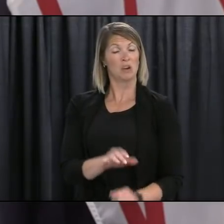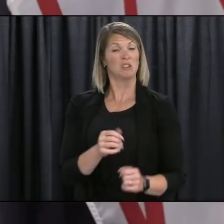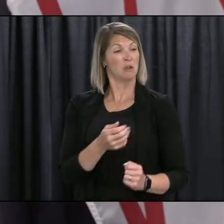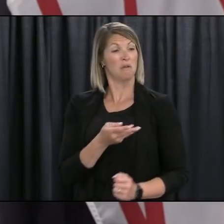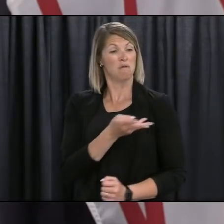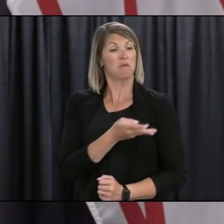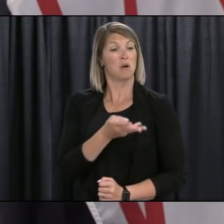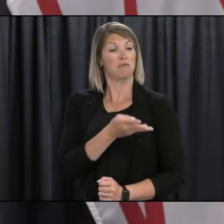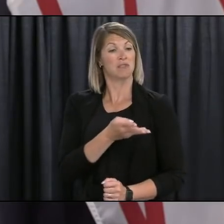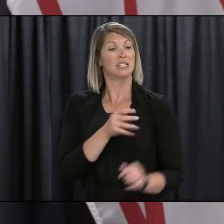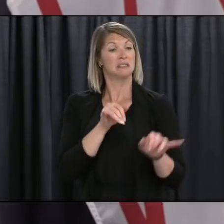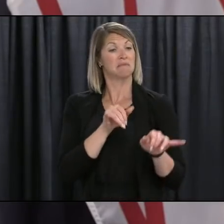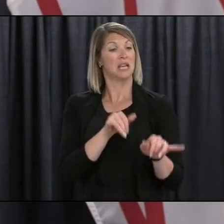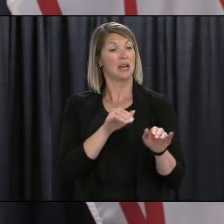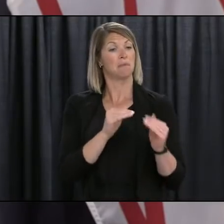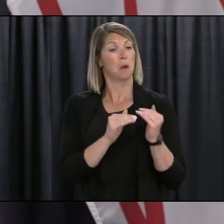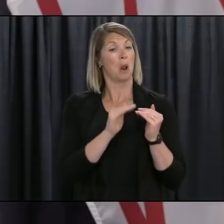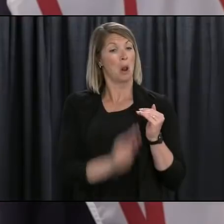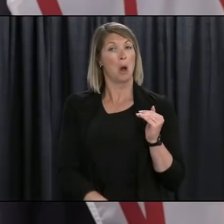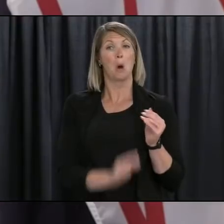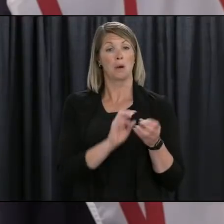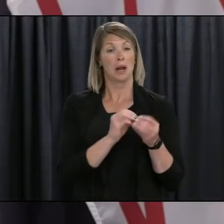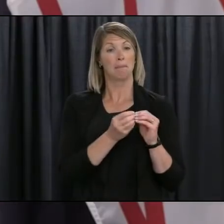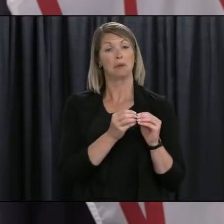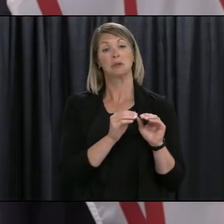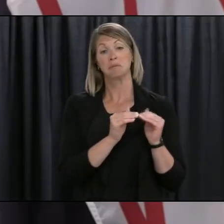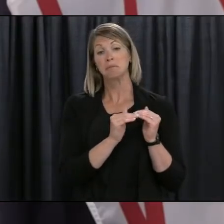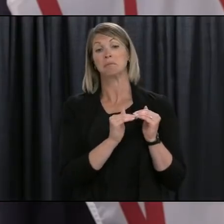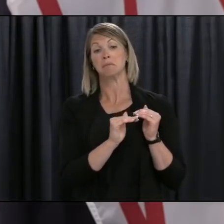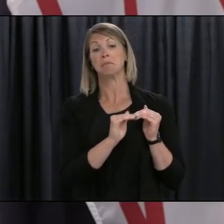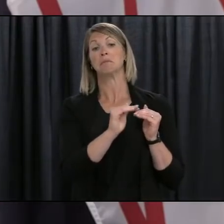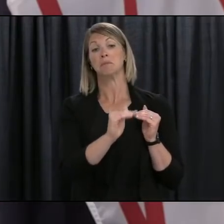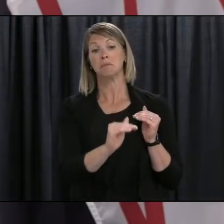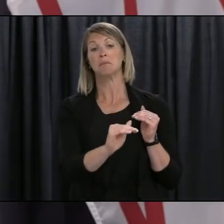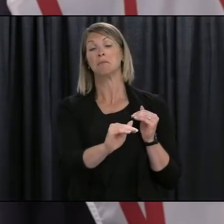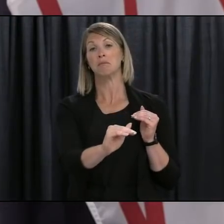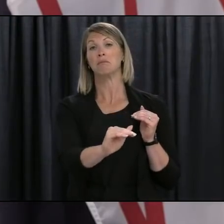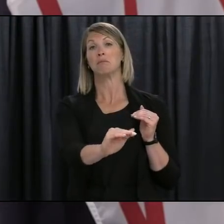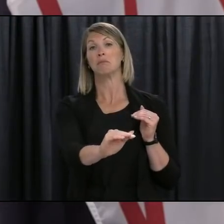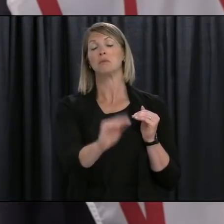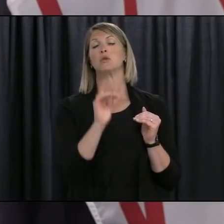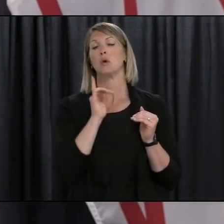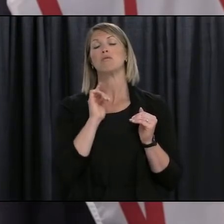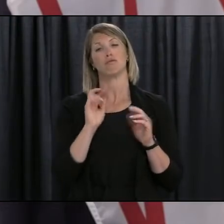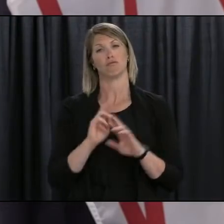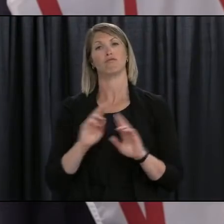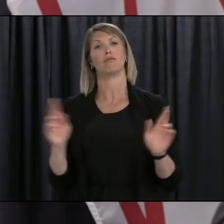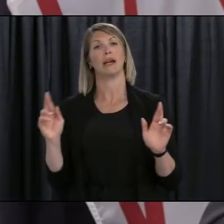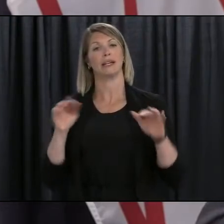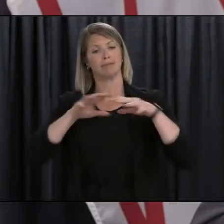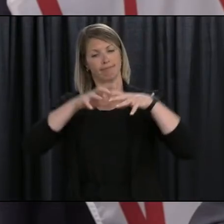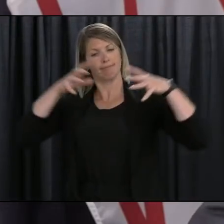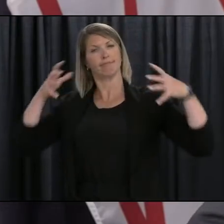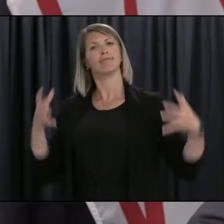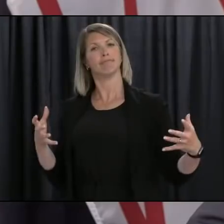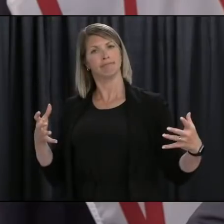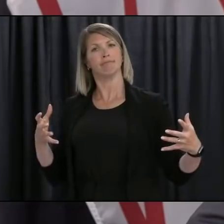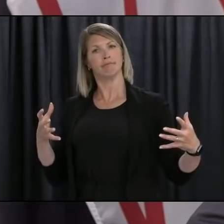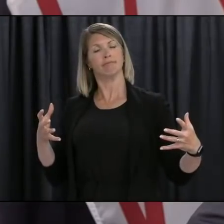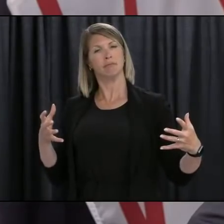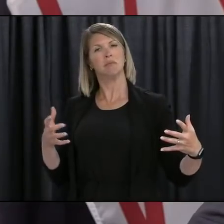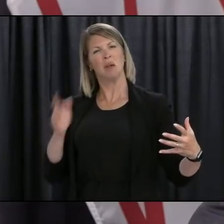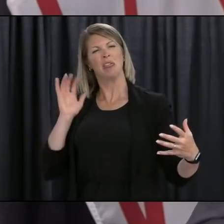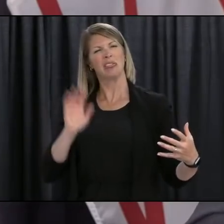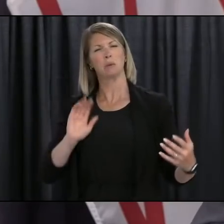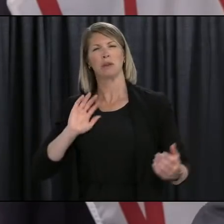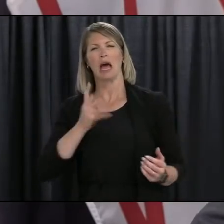in Atlantic Canada. So it's just about, opening it up in a very staged approach, strategically working within Atlantic Canada. So that was